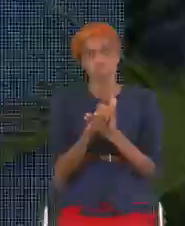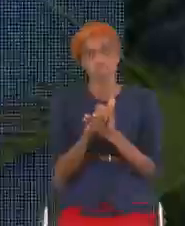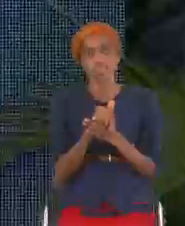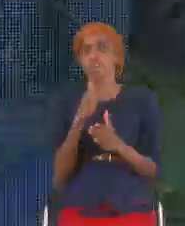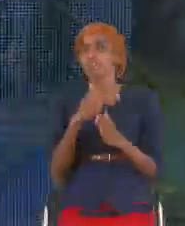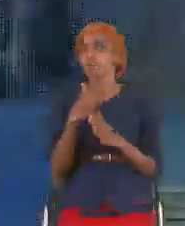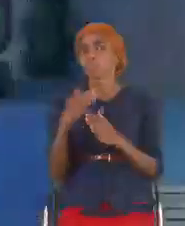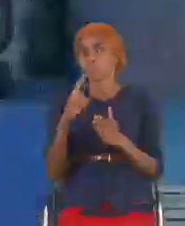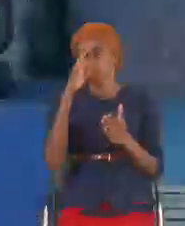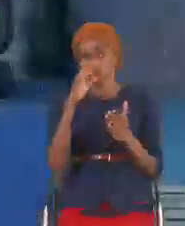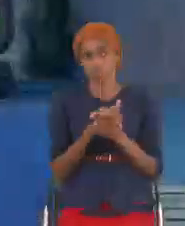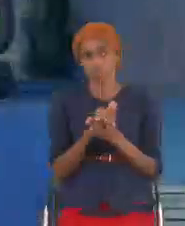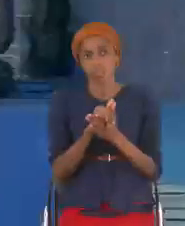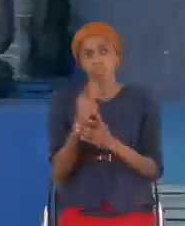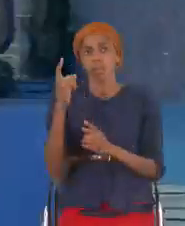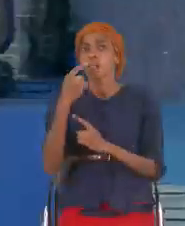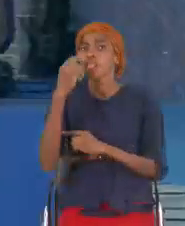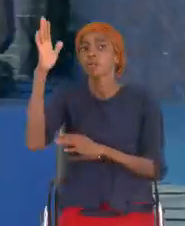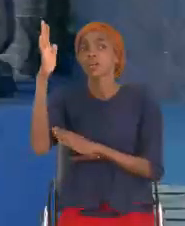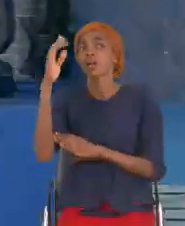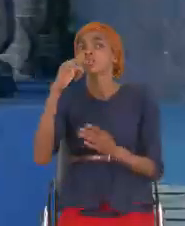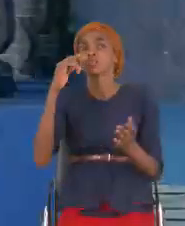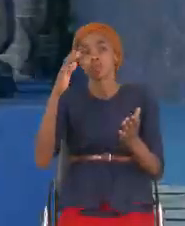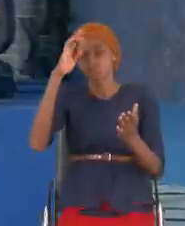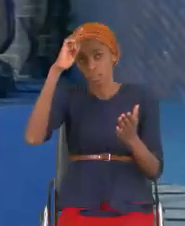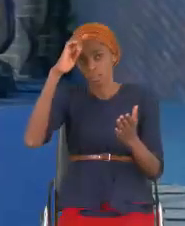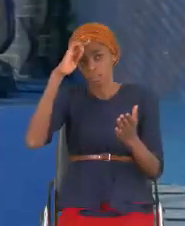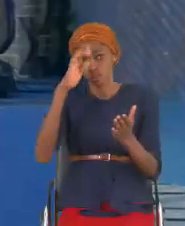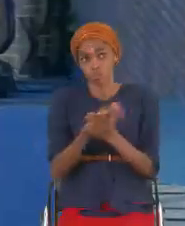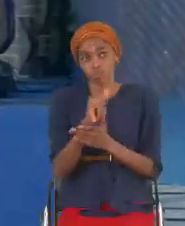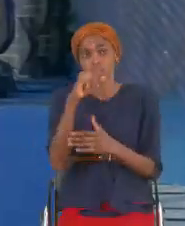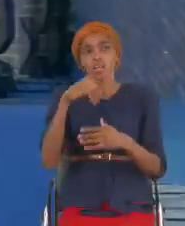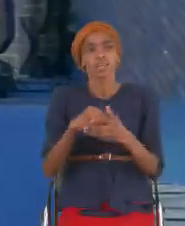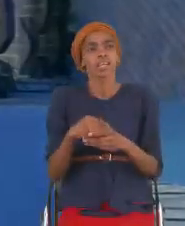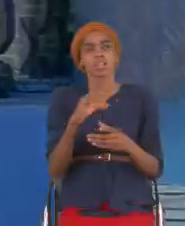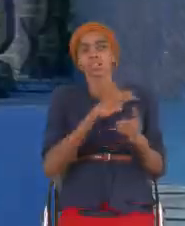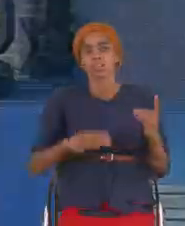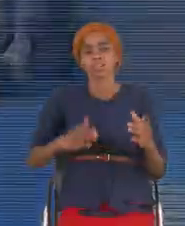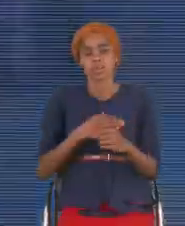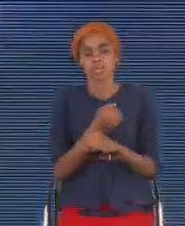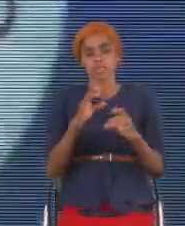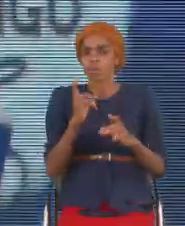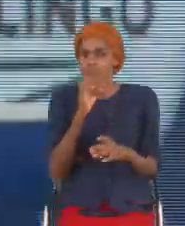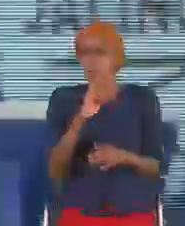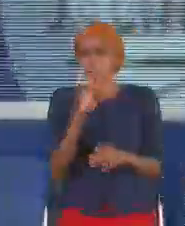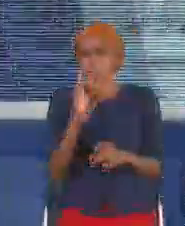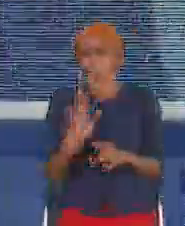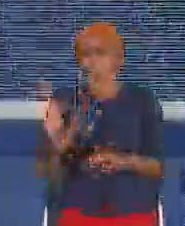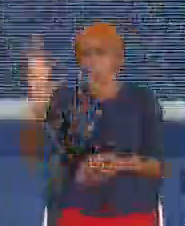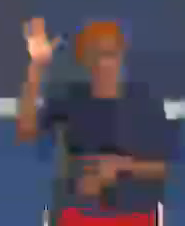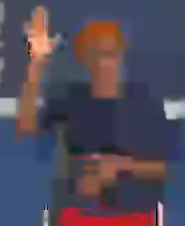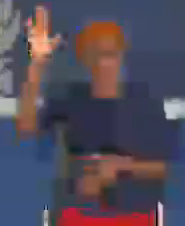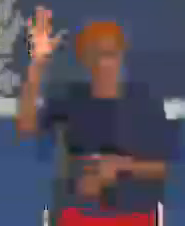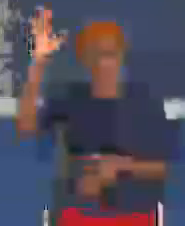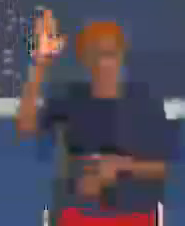complete trust, loyal trust in Christ my Savior. Where are you? You raise up your hand.